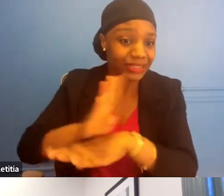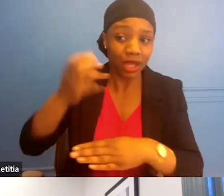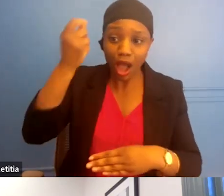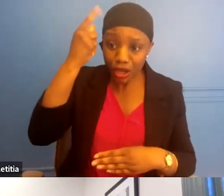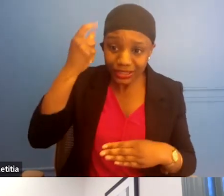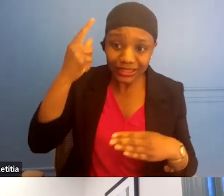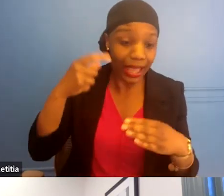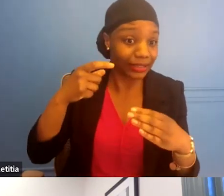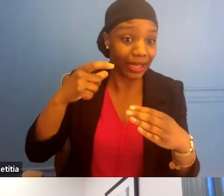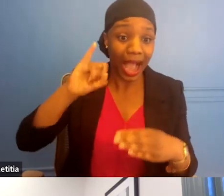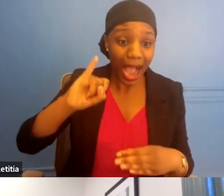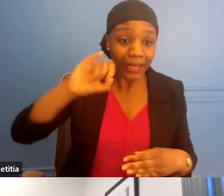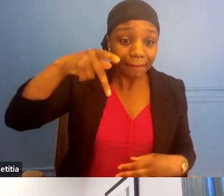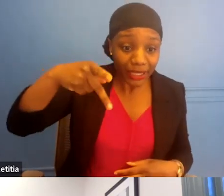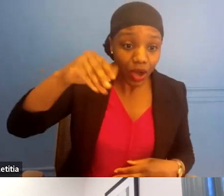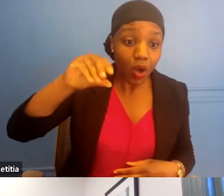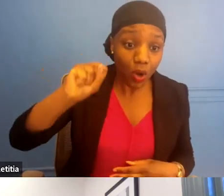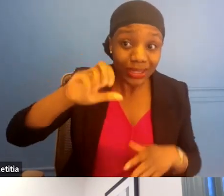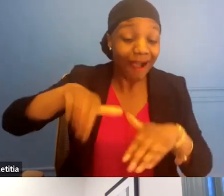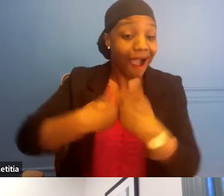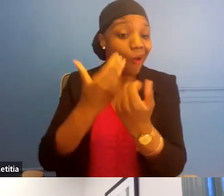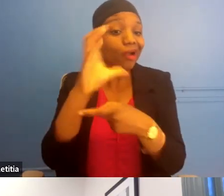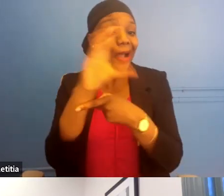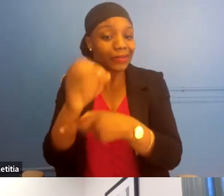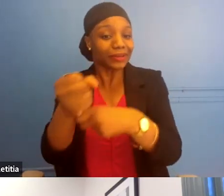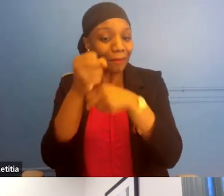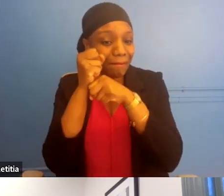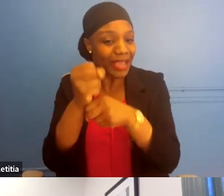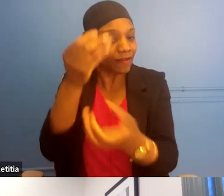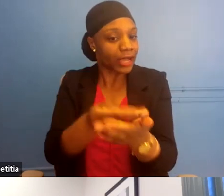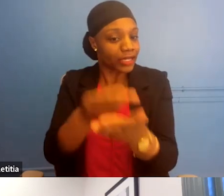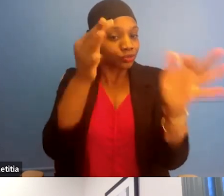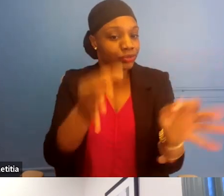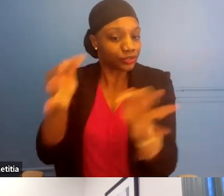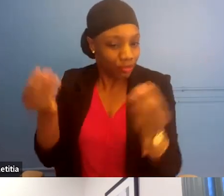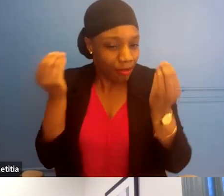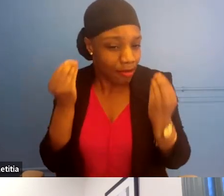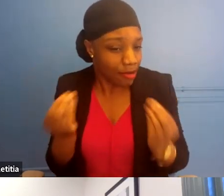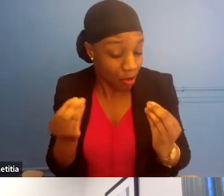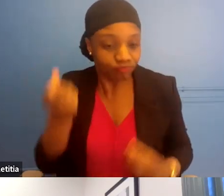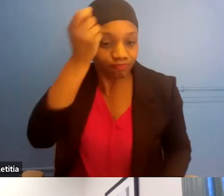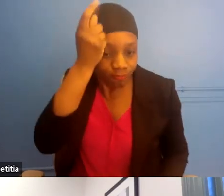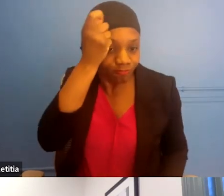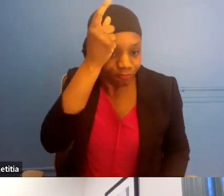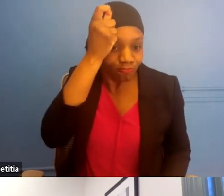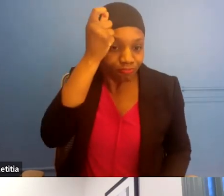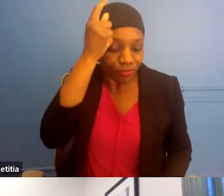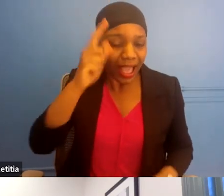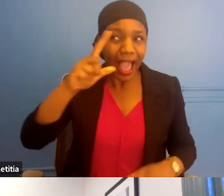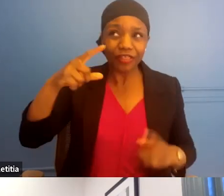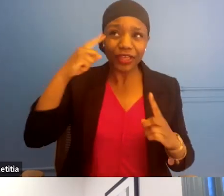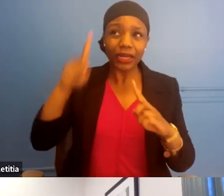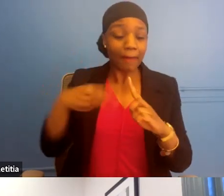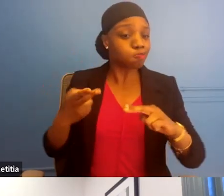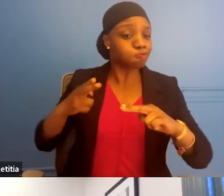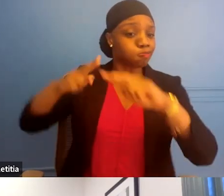acquisitions, IPOs, how companies make corporate finance decisions, and think about growth and how to finance